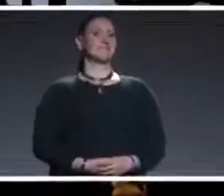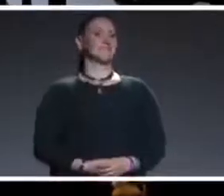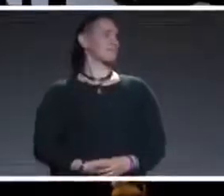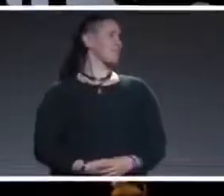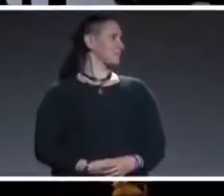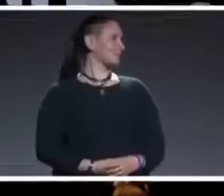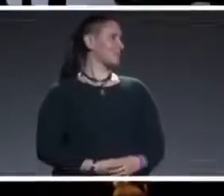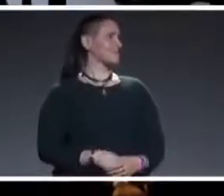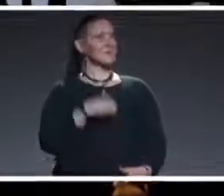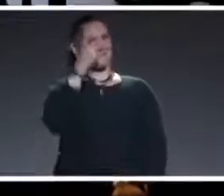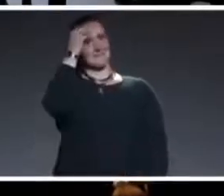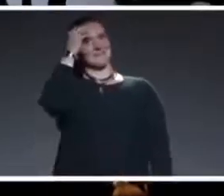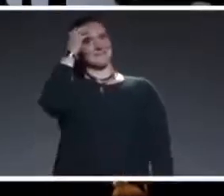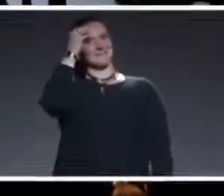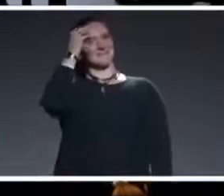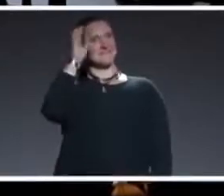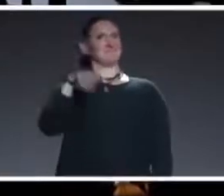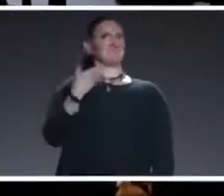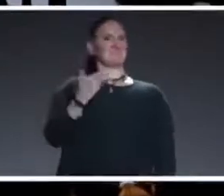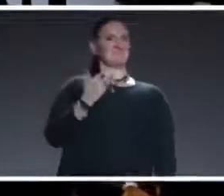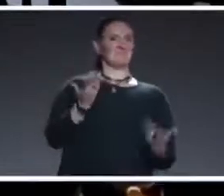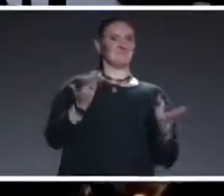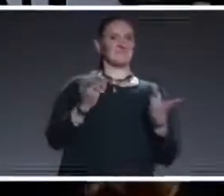This is my board god.